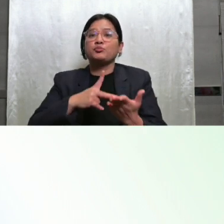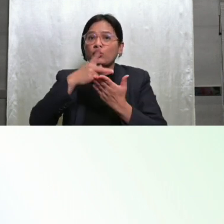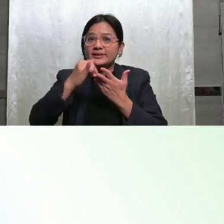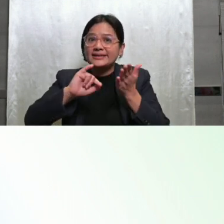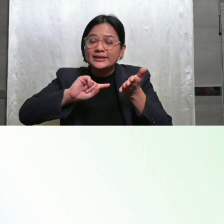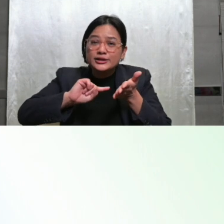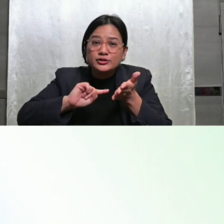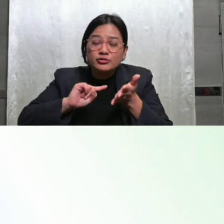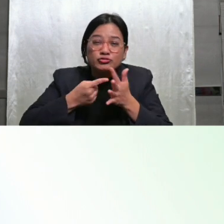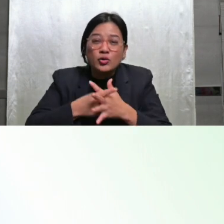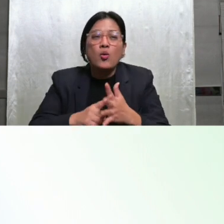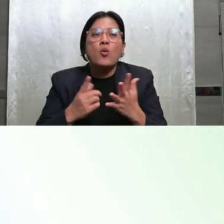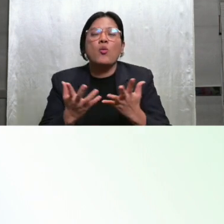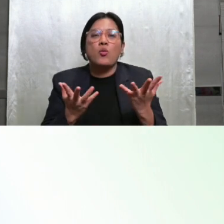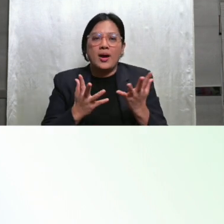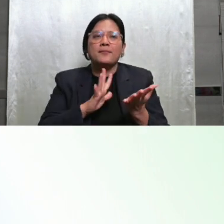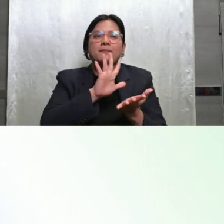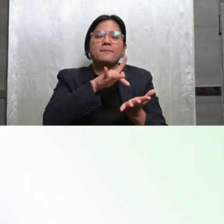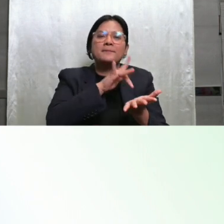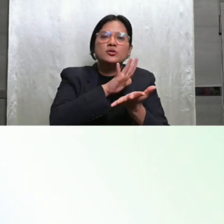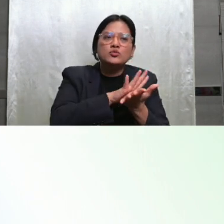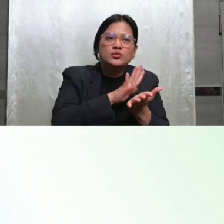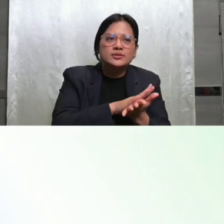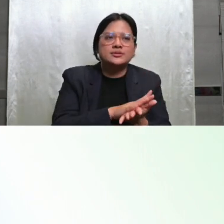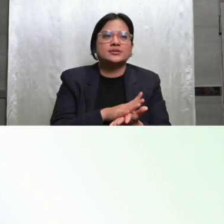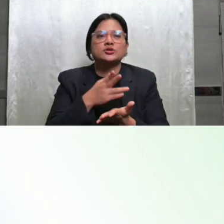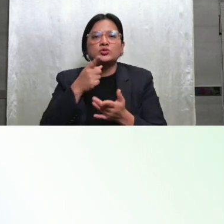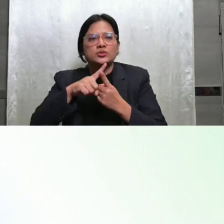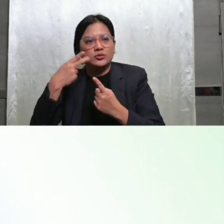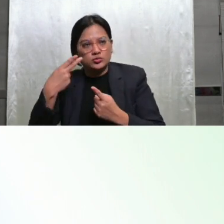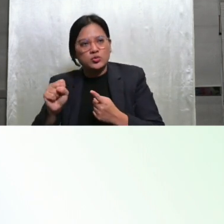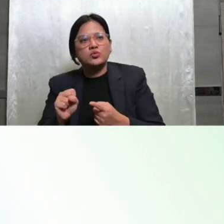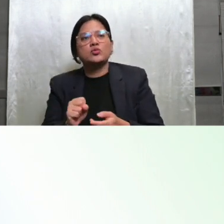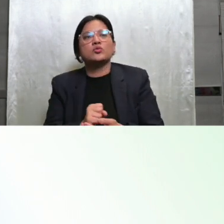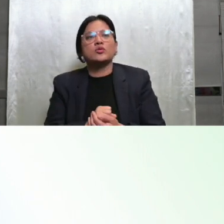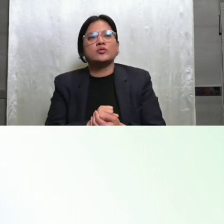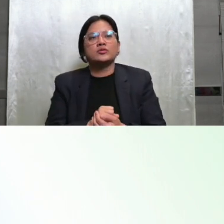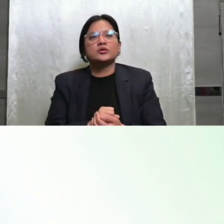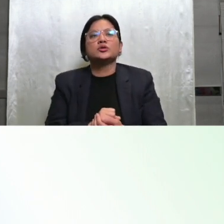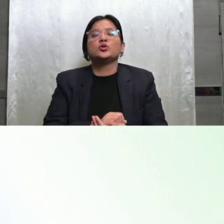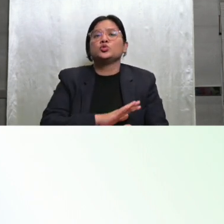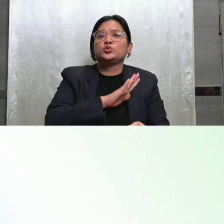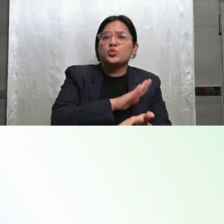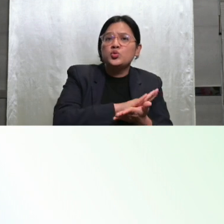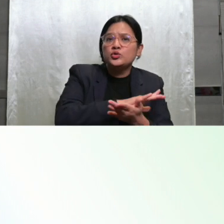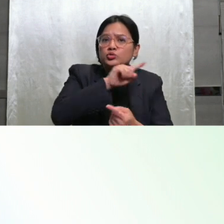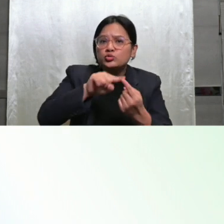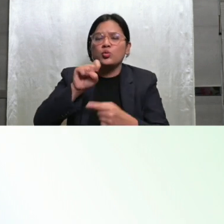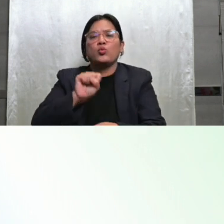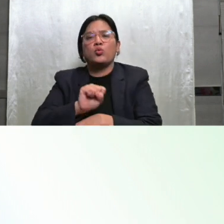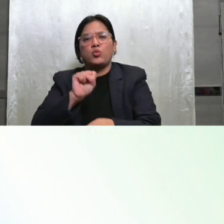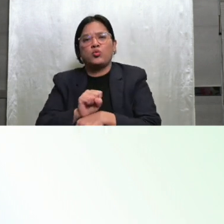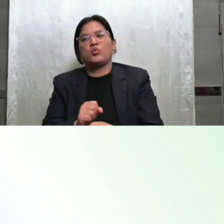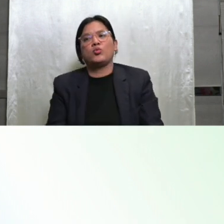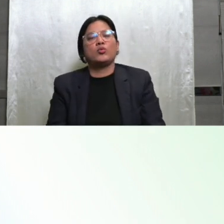mathematics, applied English. You know, in Pakistan, most of the students are out of school, and we cannot